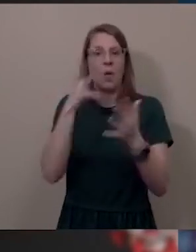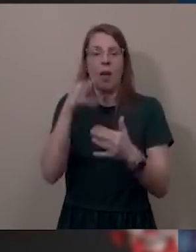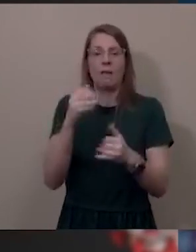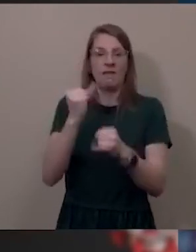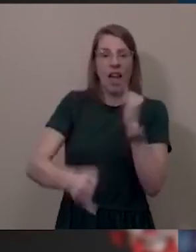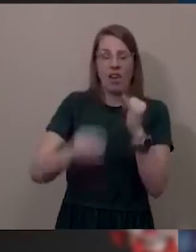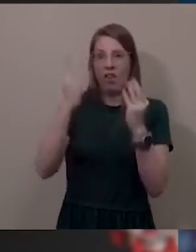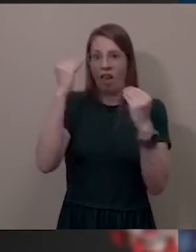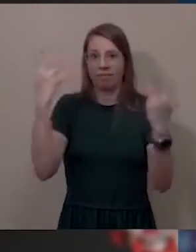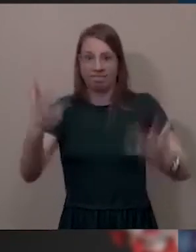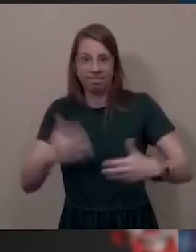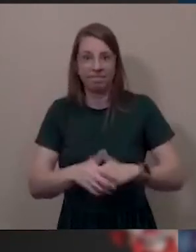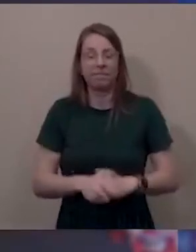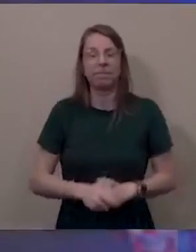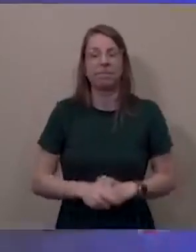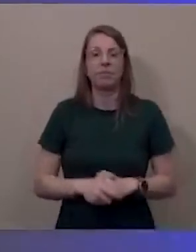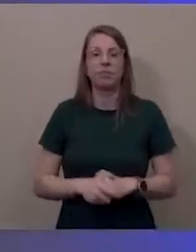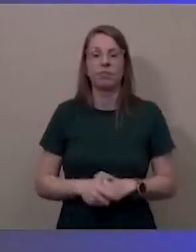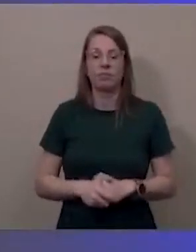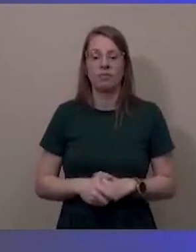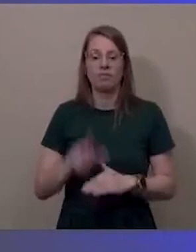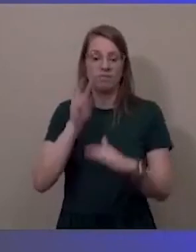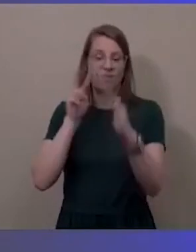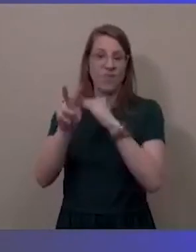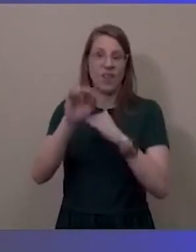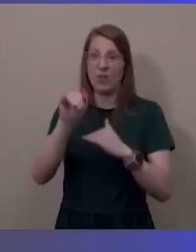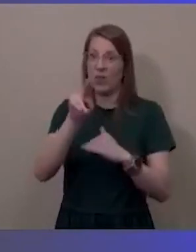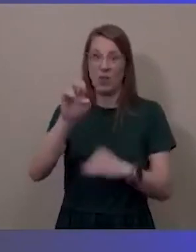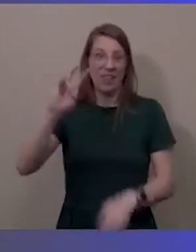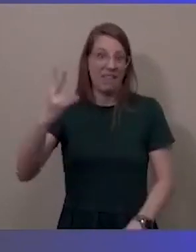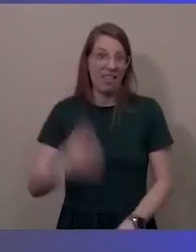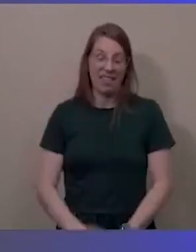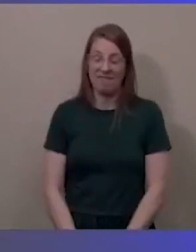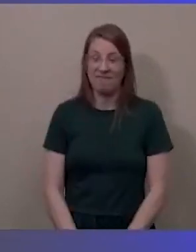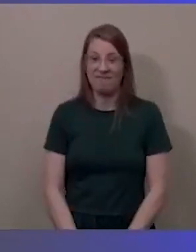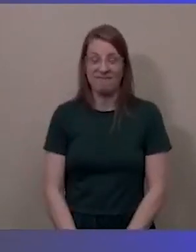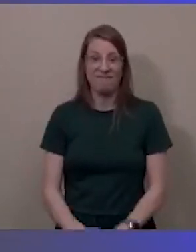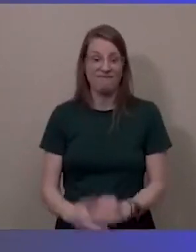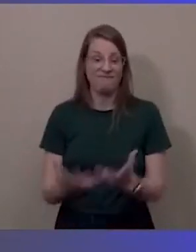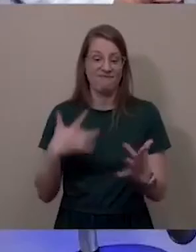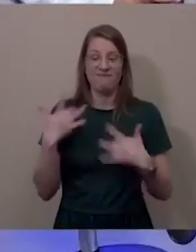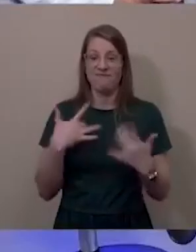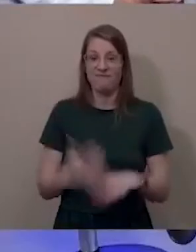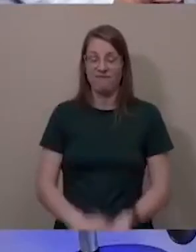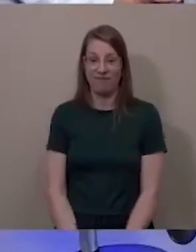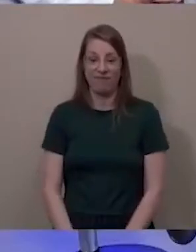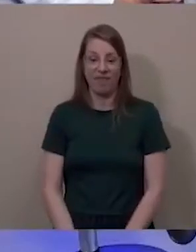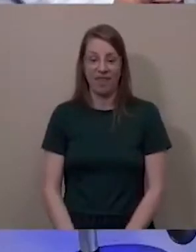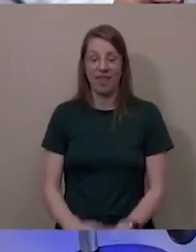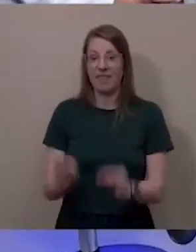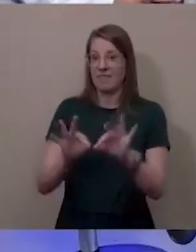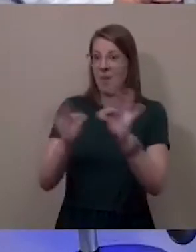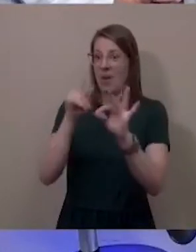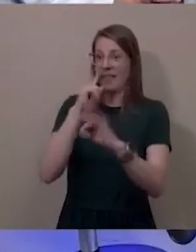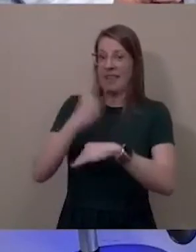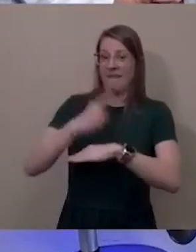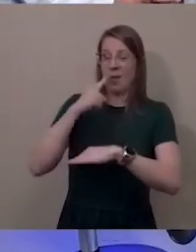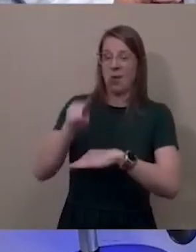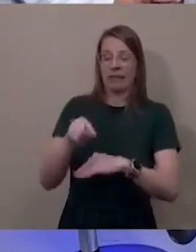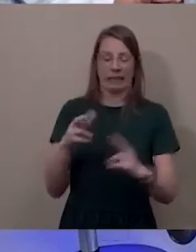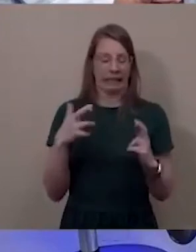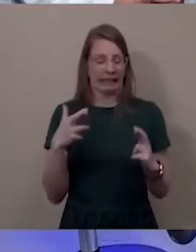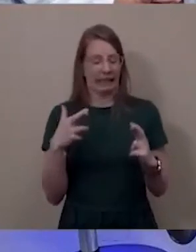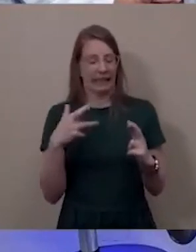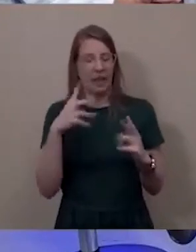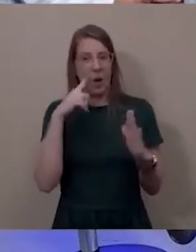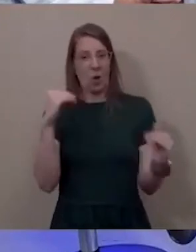thoughts. Just looking forward to June 7th, seeing which way we go. Yeah, no, that's going to be a big day for you. And I'm going to have my fingers crossed. I'm